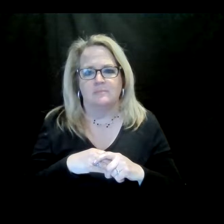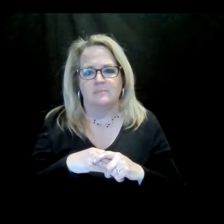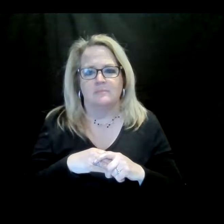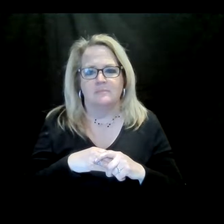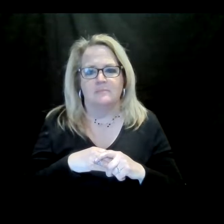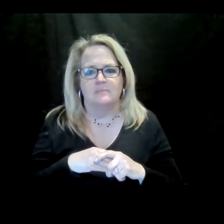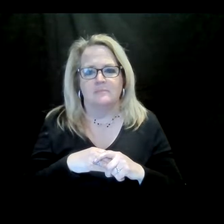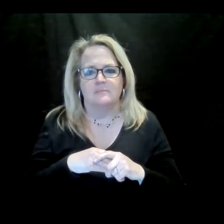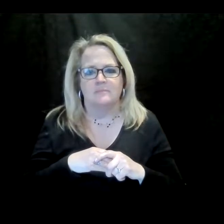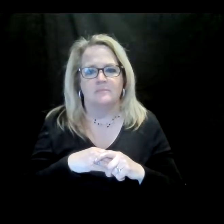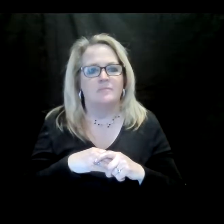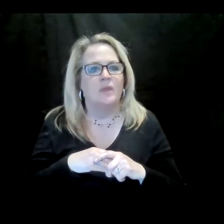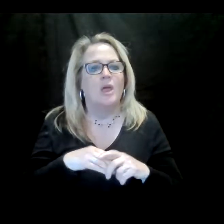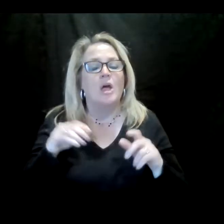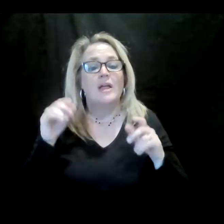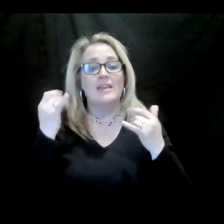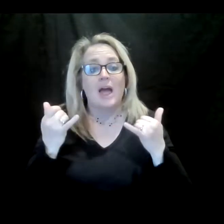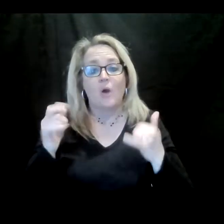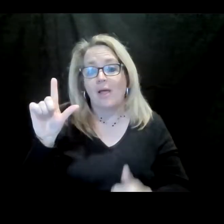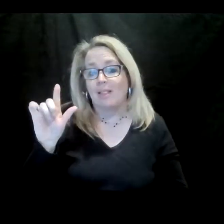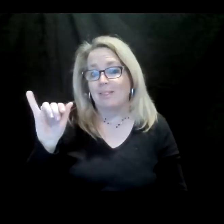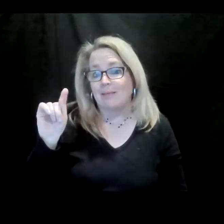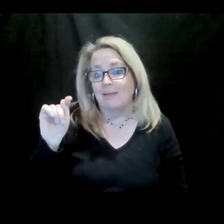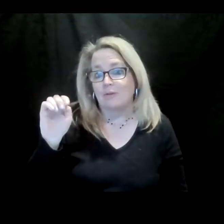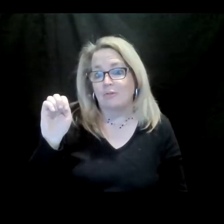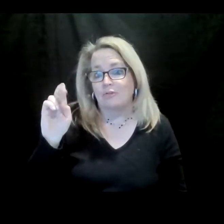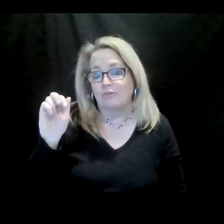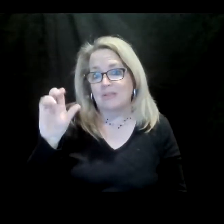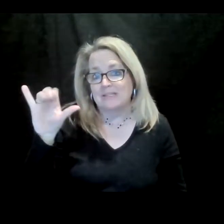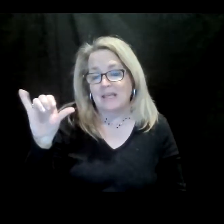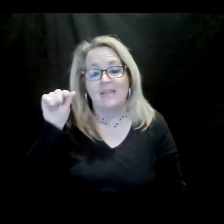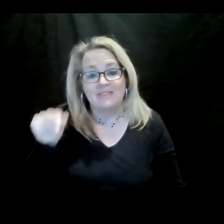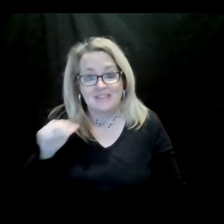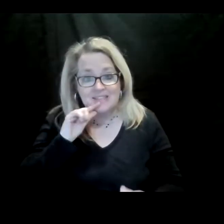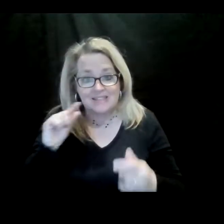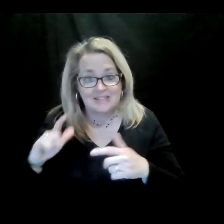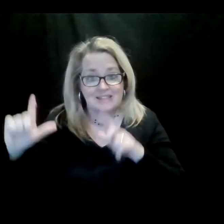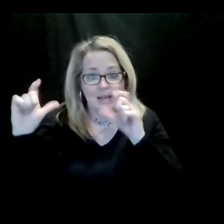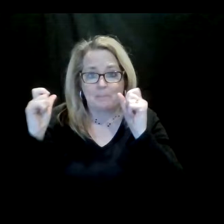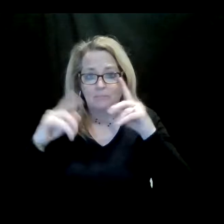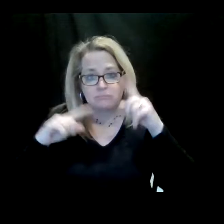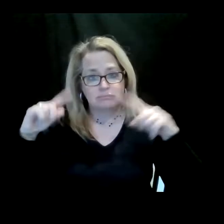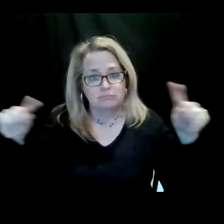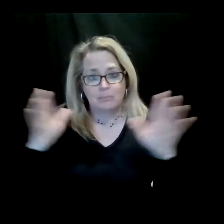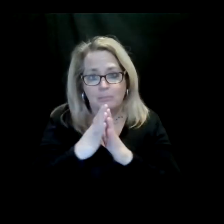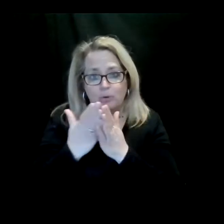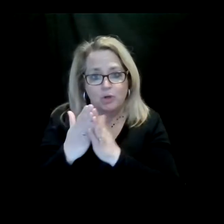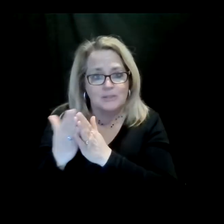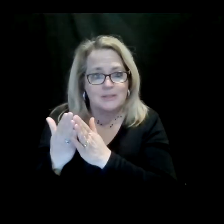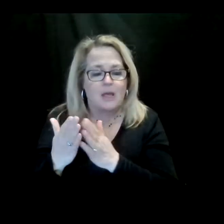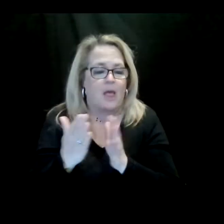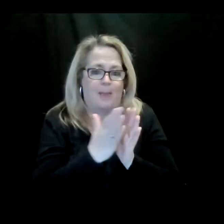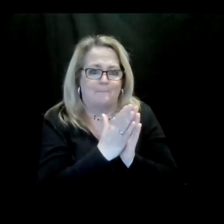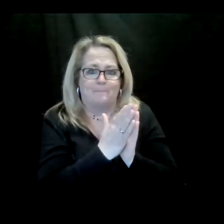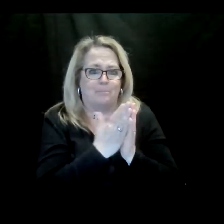And this one is the slide on all sorts of books. And certainly books are only one